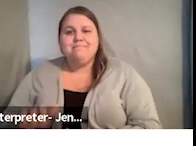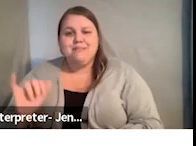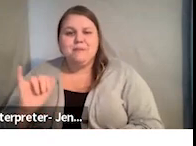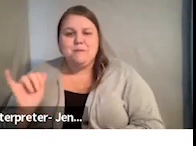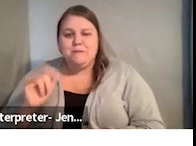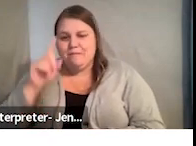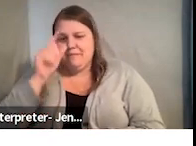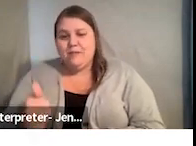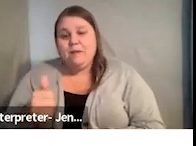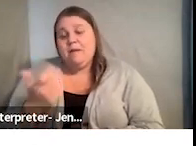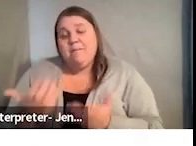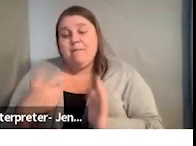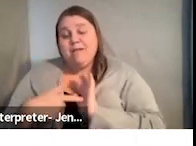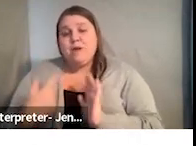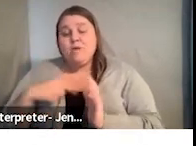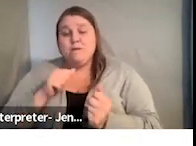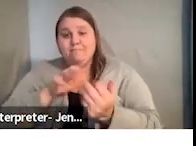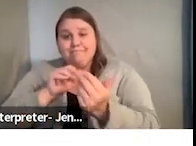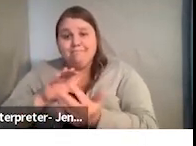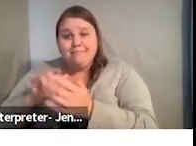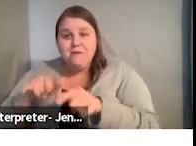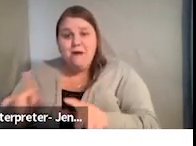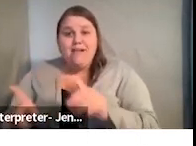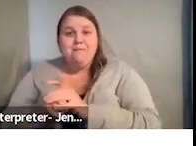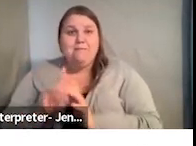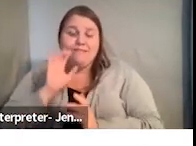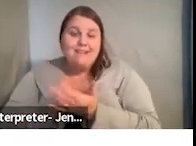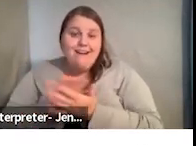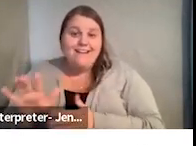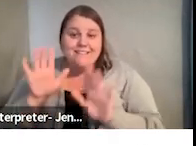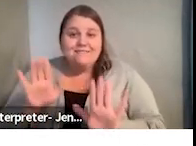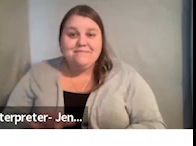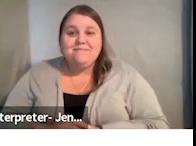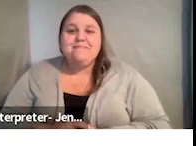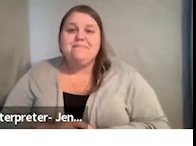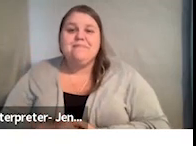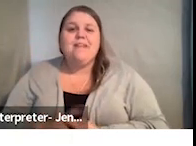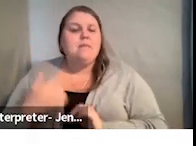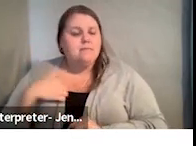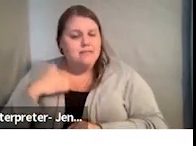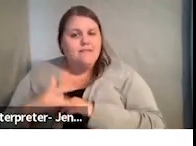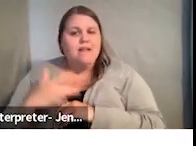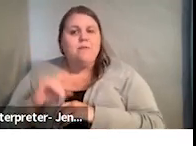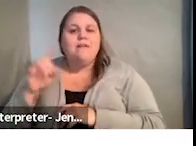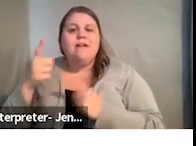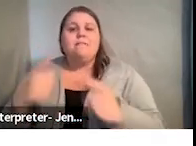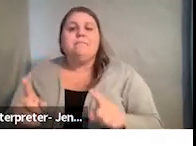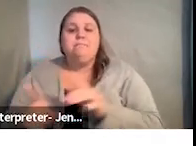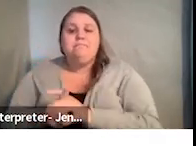that maybe shows that we're addressing those as they happen. So that's wonderful. But we are available if people have anything.